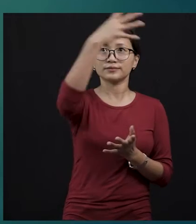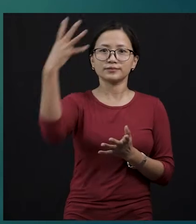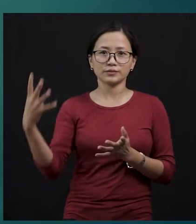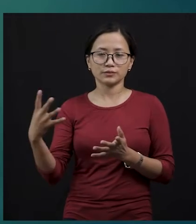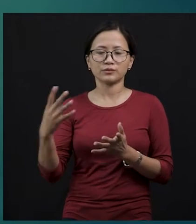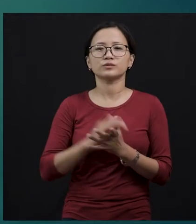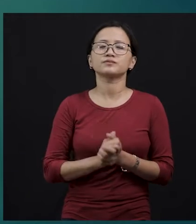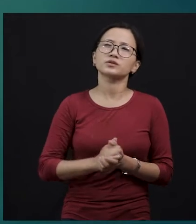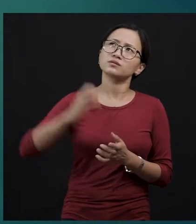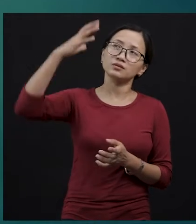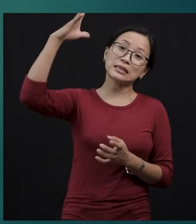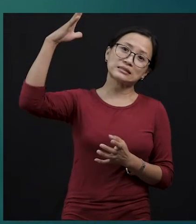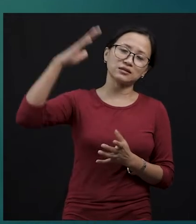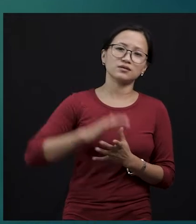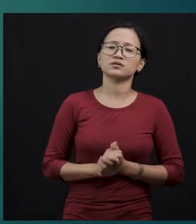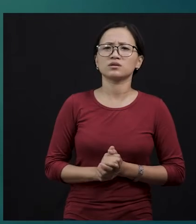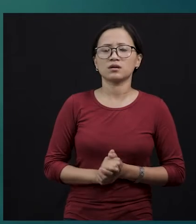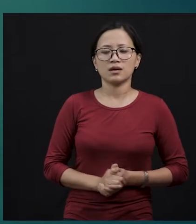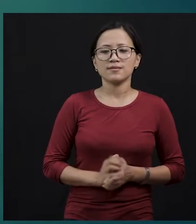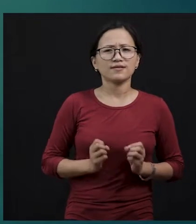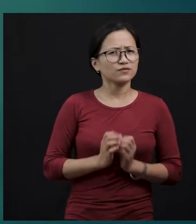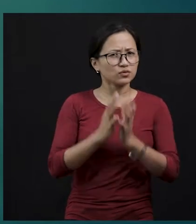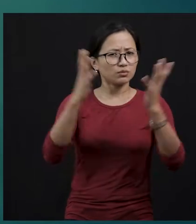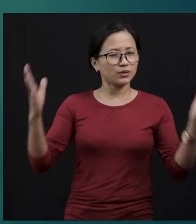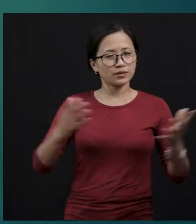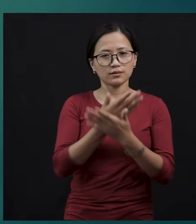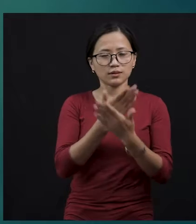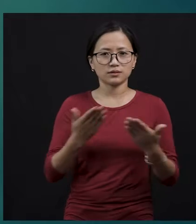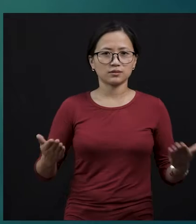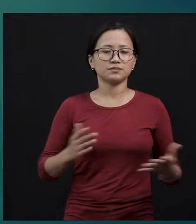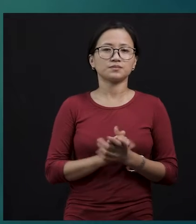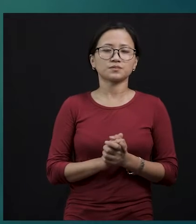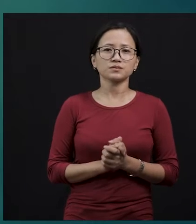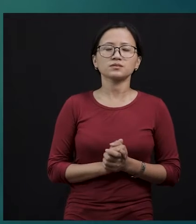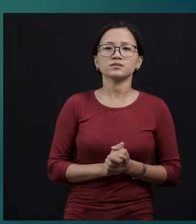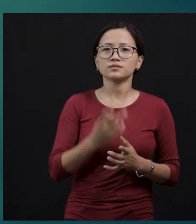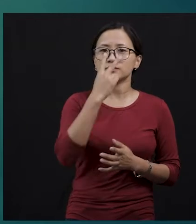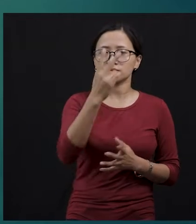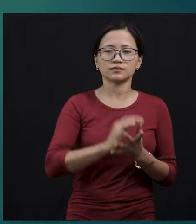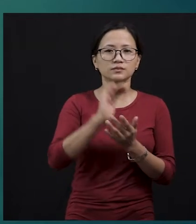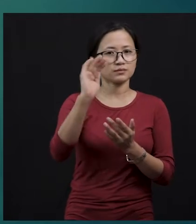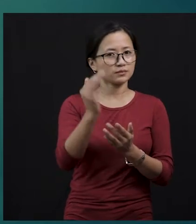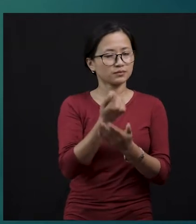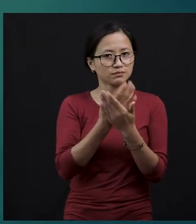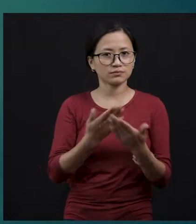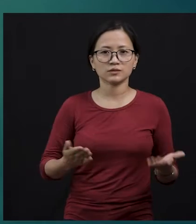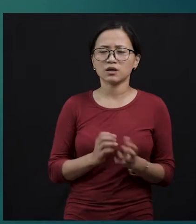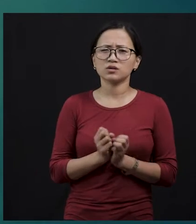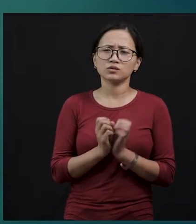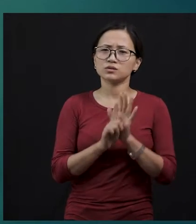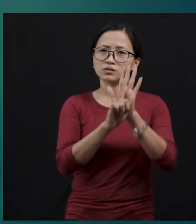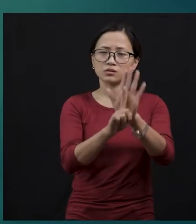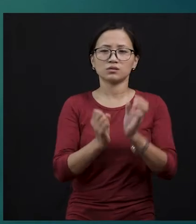it is not only rainbows, there are so many things that are associated with the beauty of the rainbow. We will see something here. I'm going to show you a lot